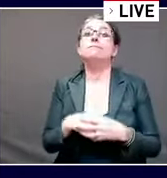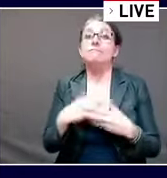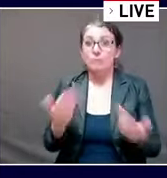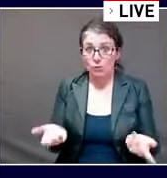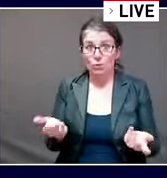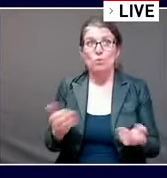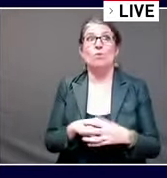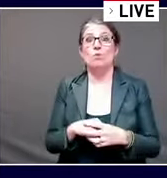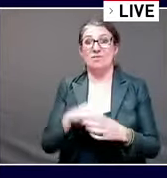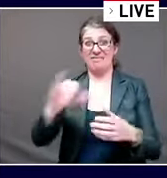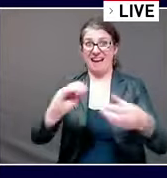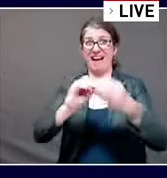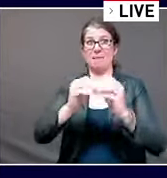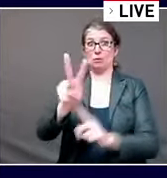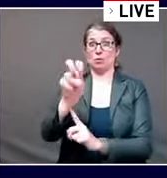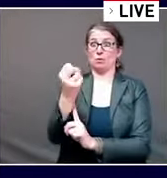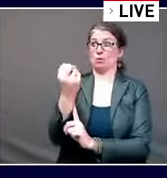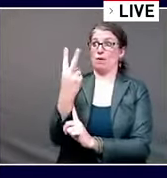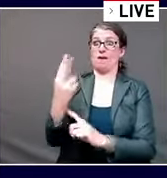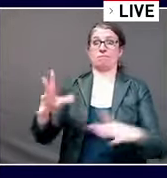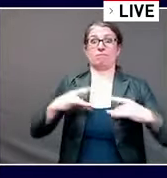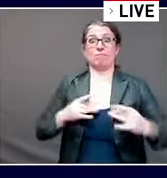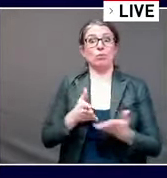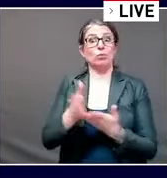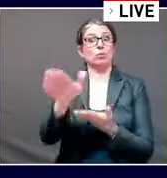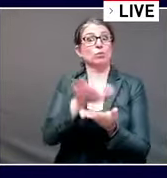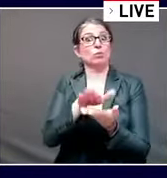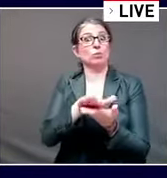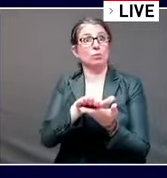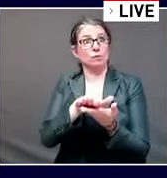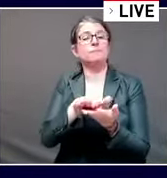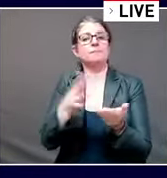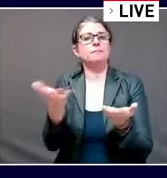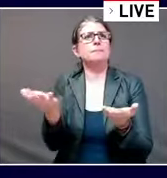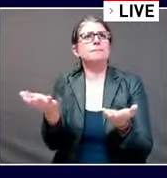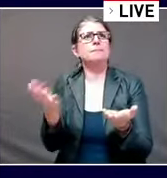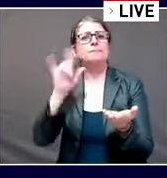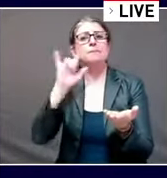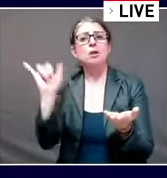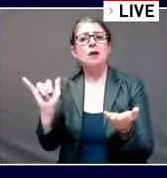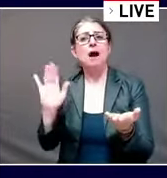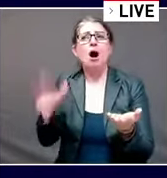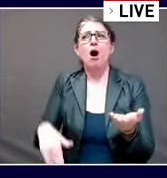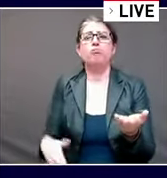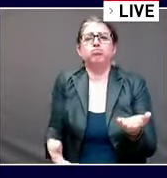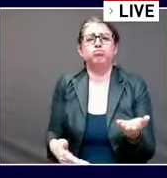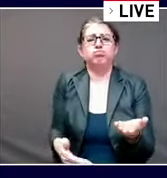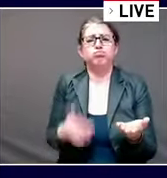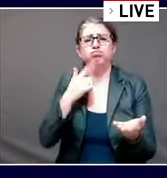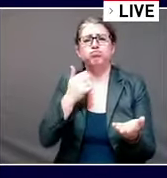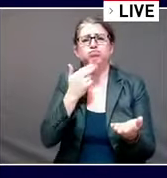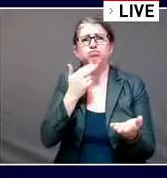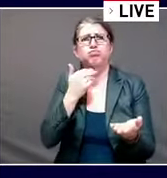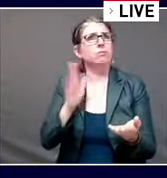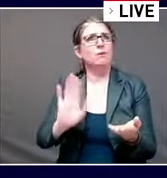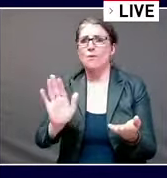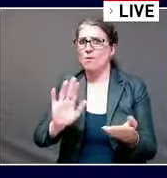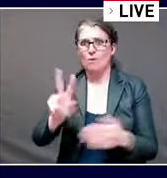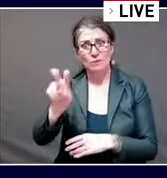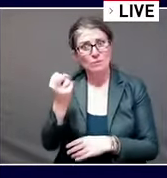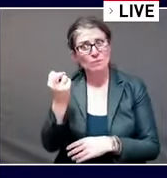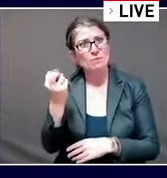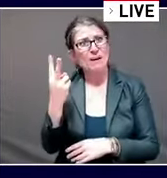minimize the impact of COVID-19 on those who are affected in school communities one iota. Schools